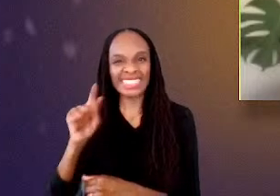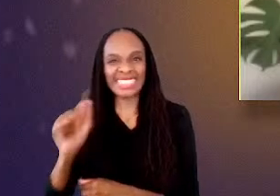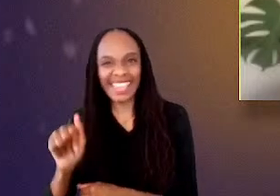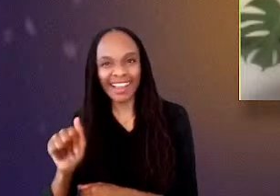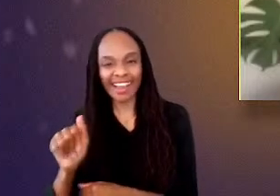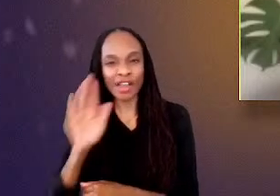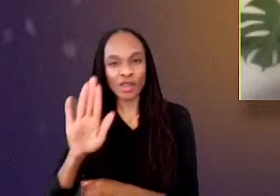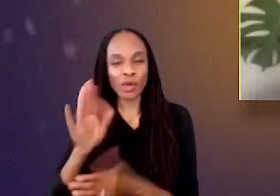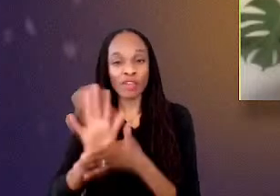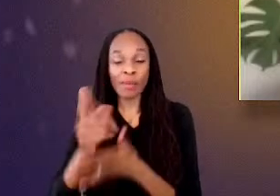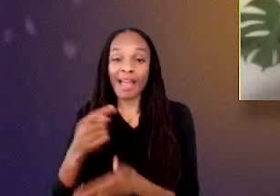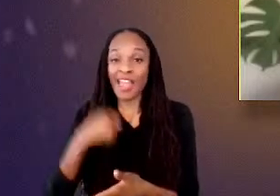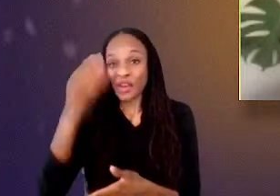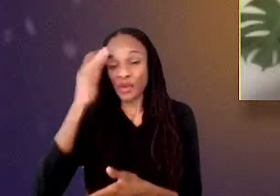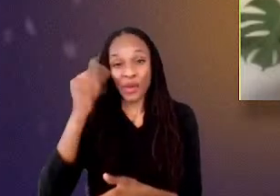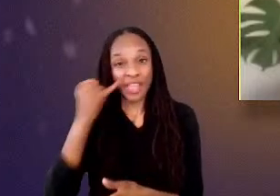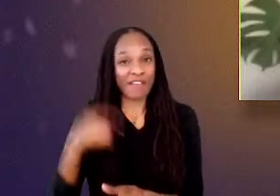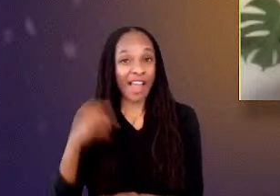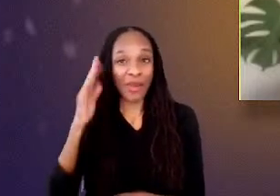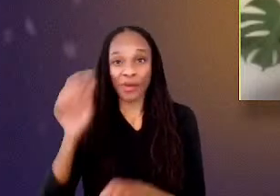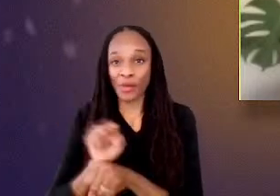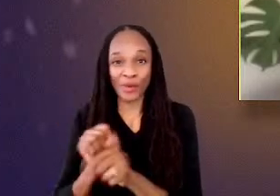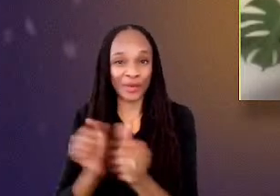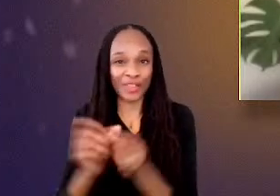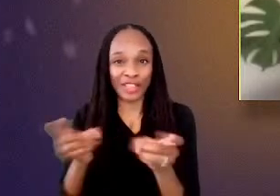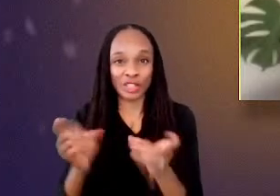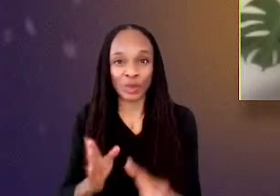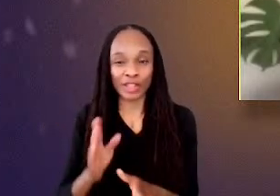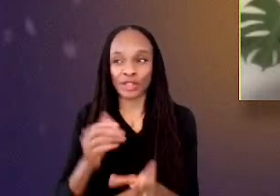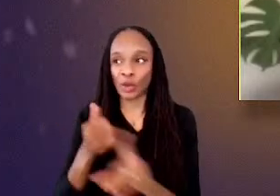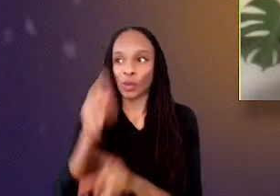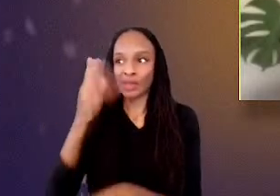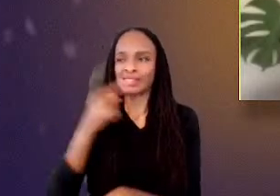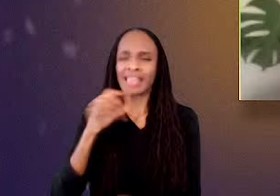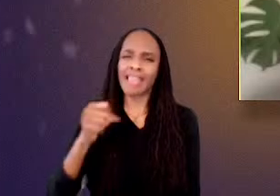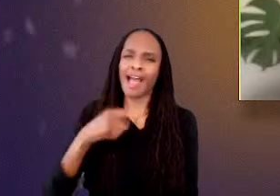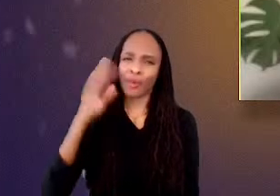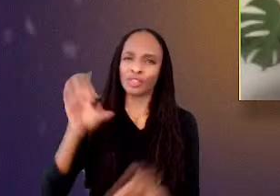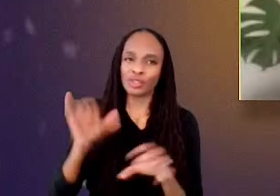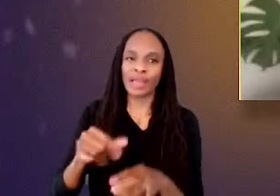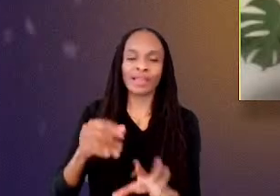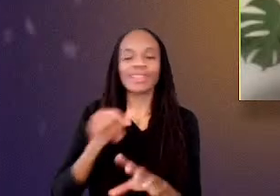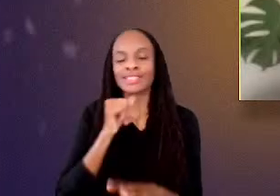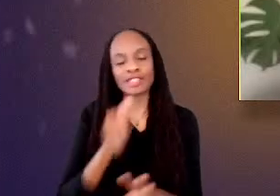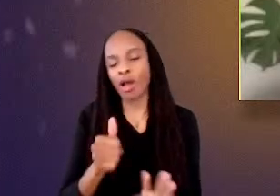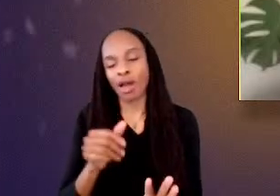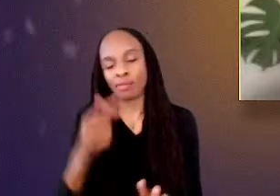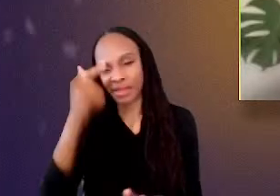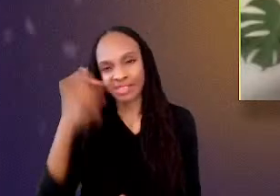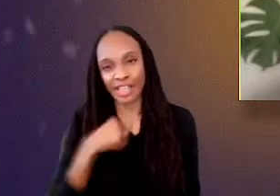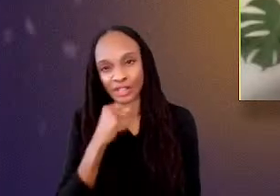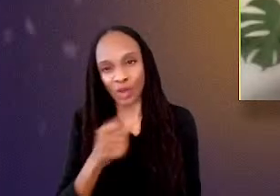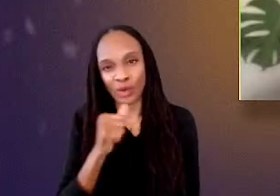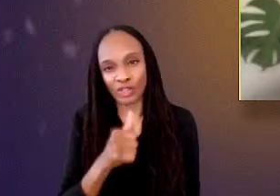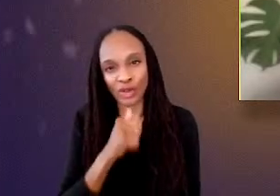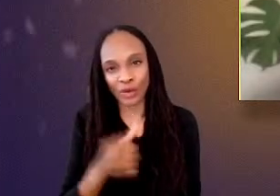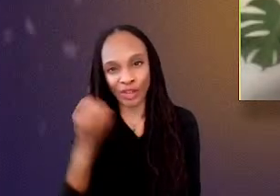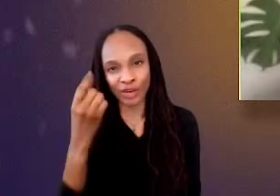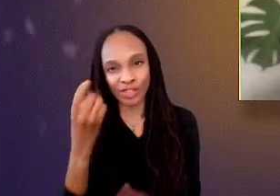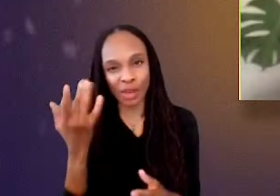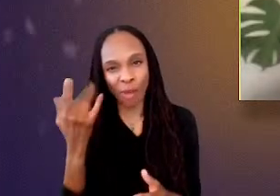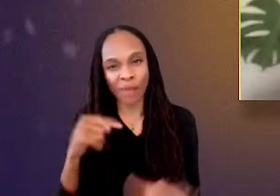have a director I work with who is like, yeah, let's do it, because I understand. It's not to say that I don't understand why we do the things we do, but I'm really interested